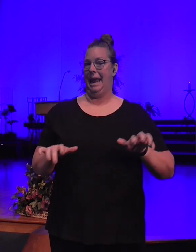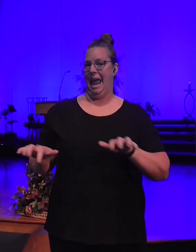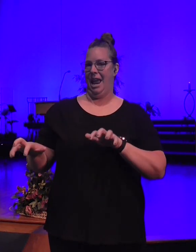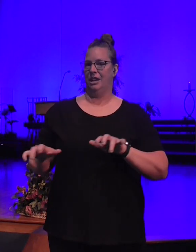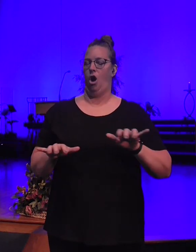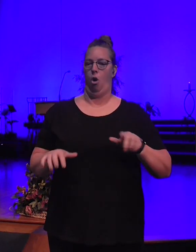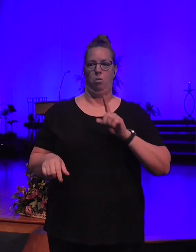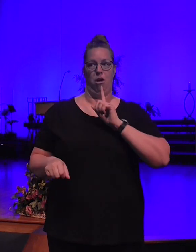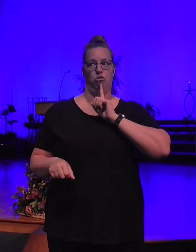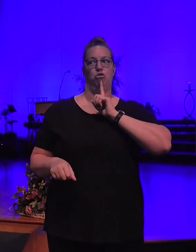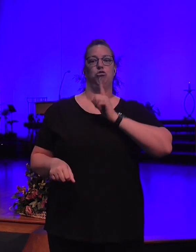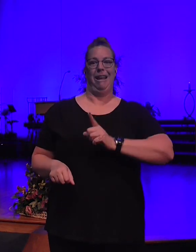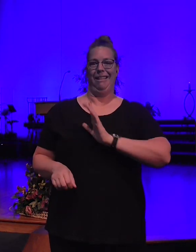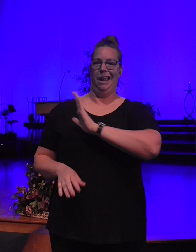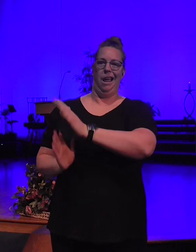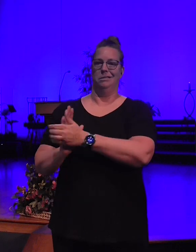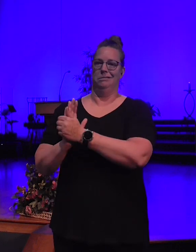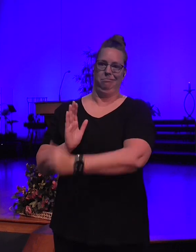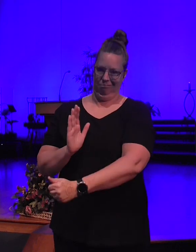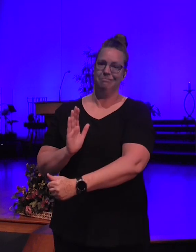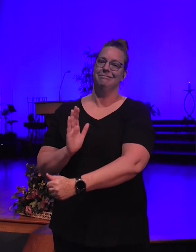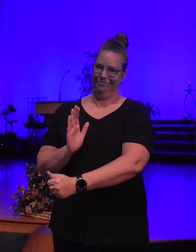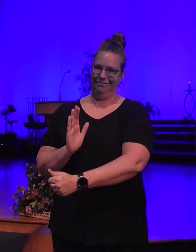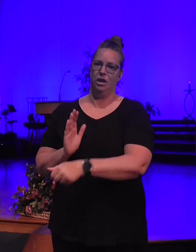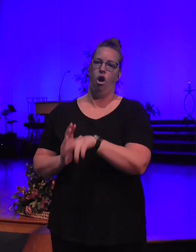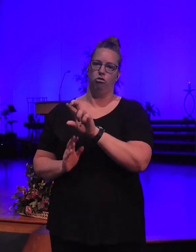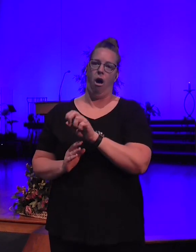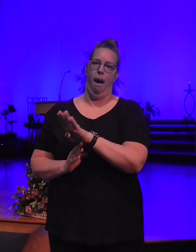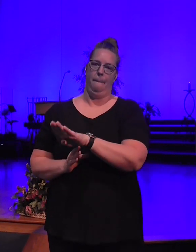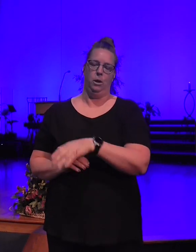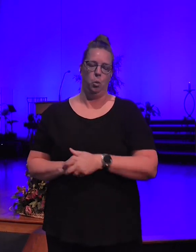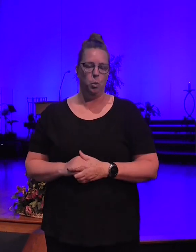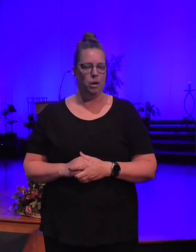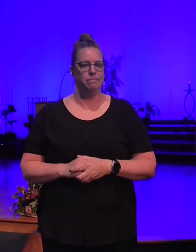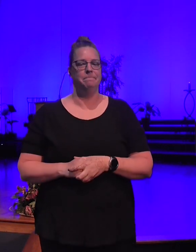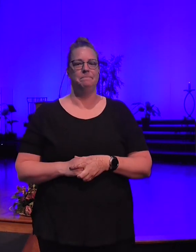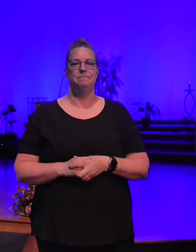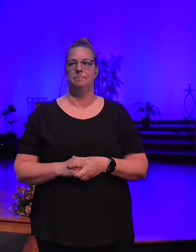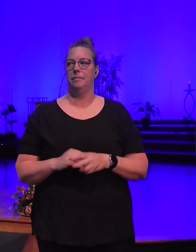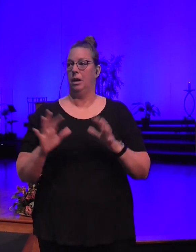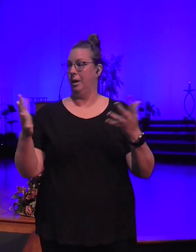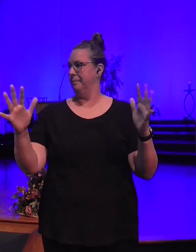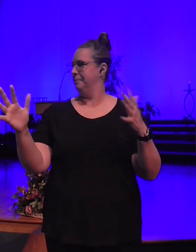really showcases the gift that we have in Rob as our pianist. So,